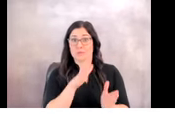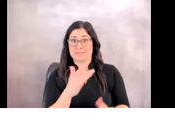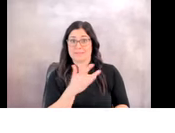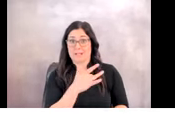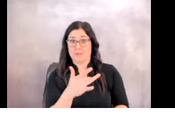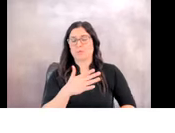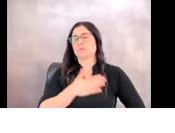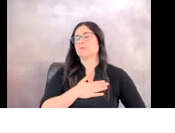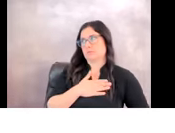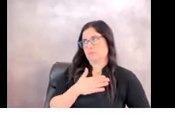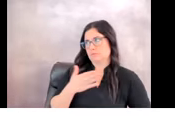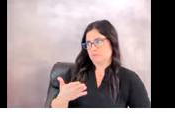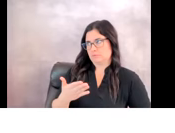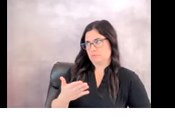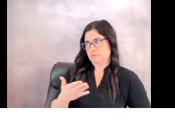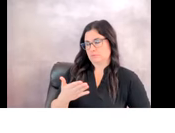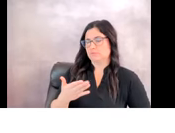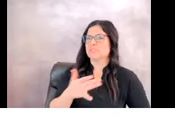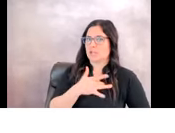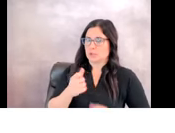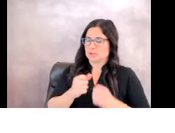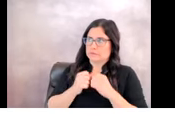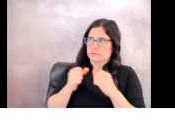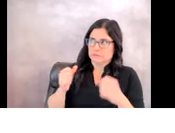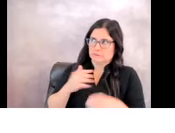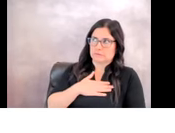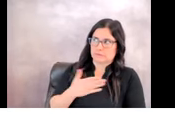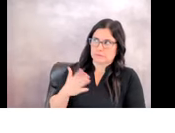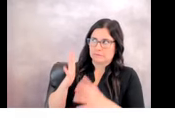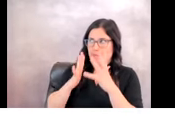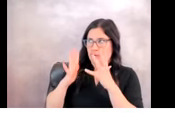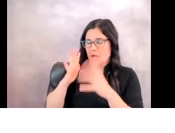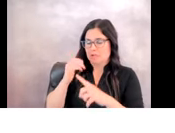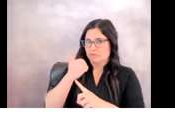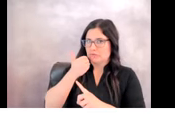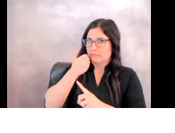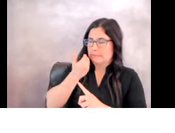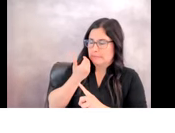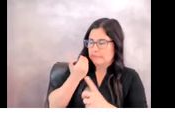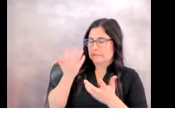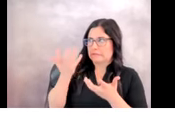it. They're usually embarrassed, ashamed,